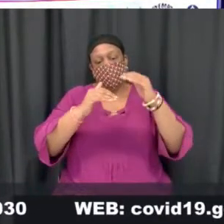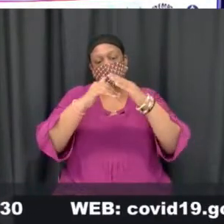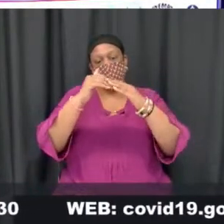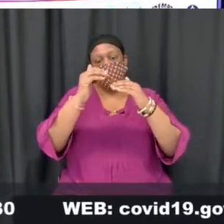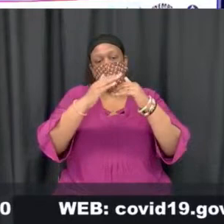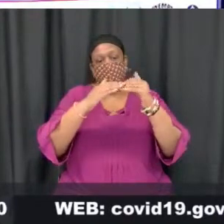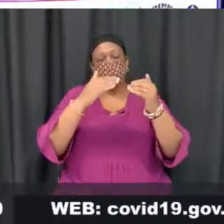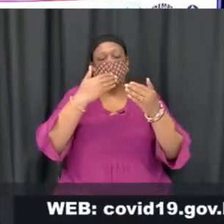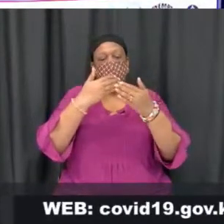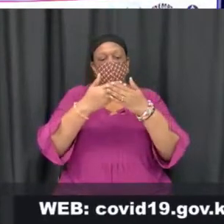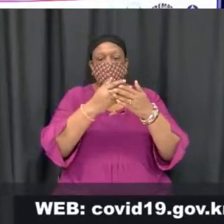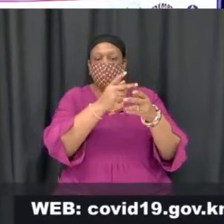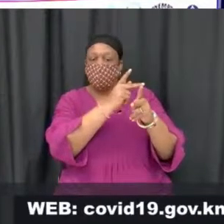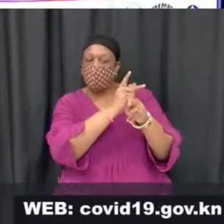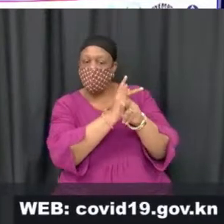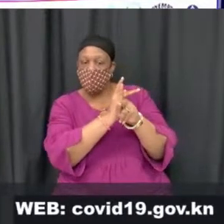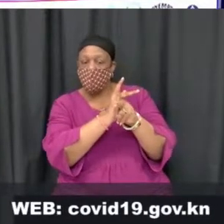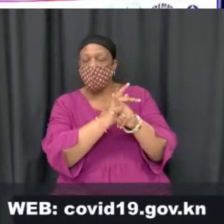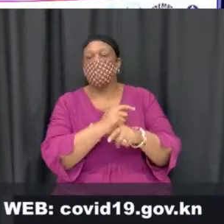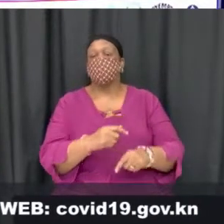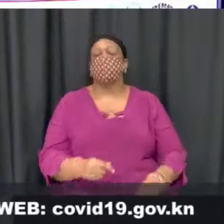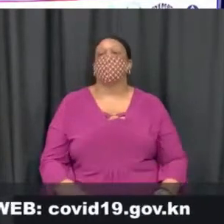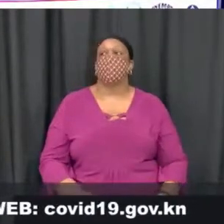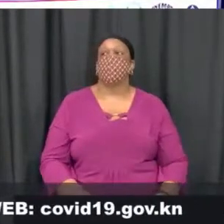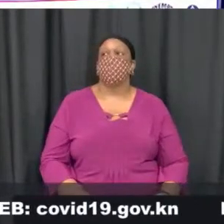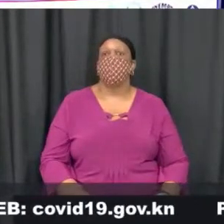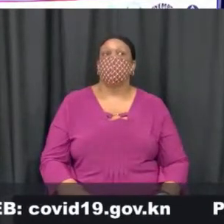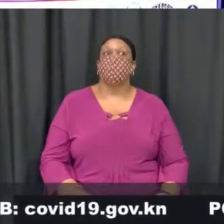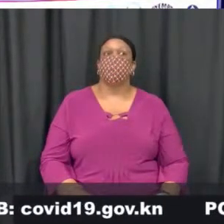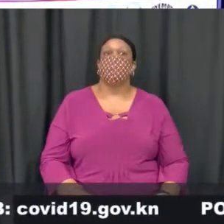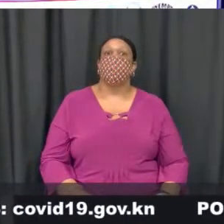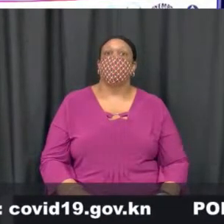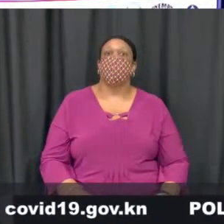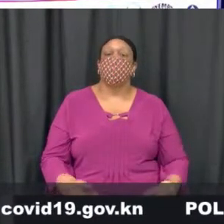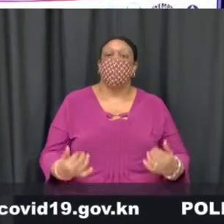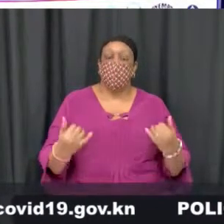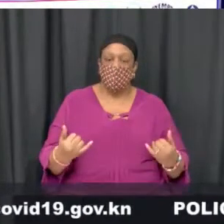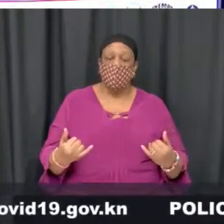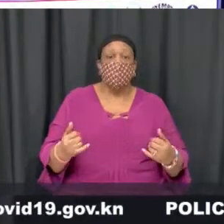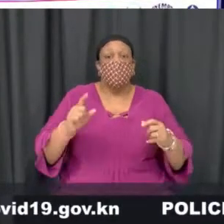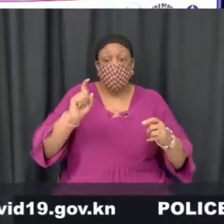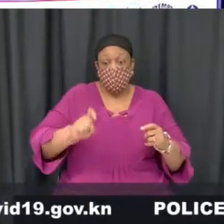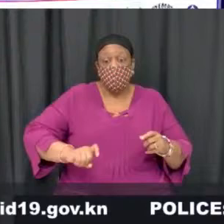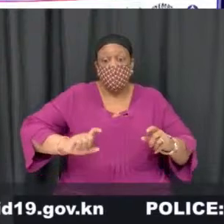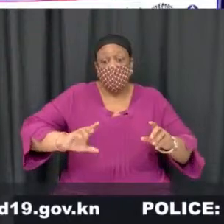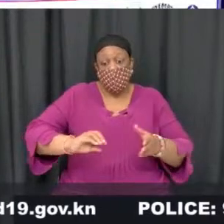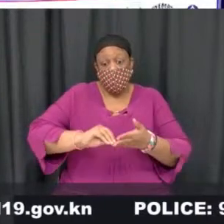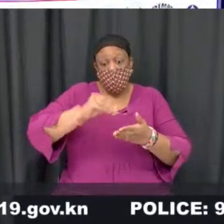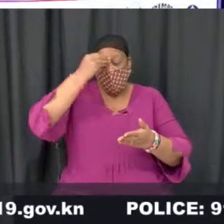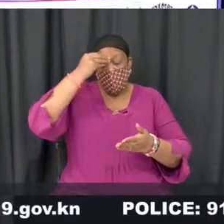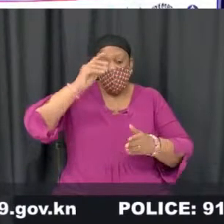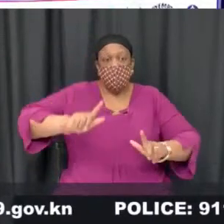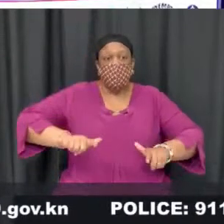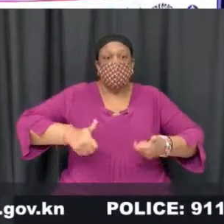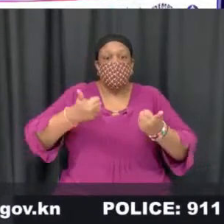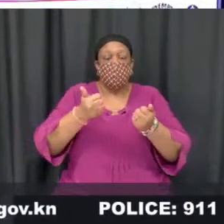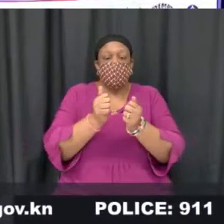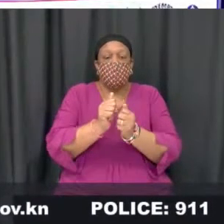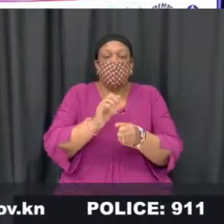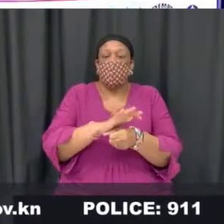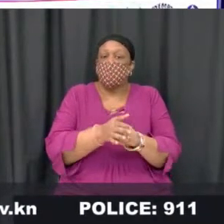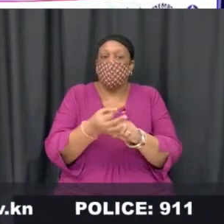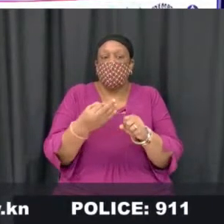public the fact that we continue to increase our resource pool or base by